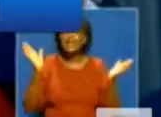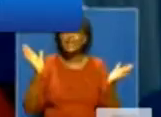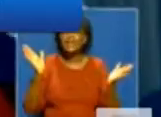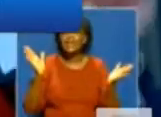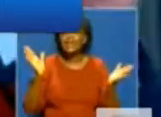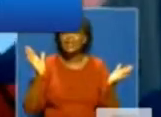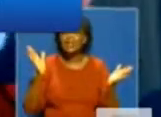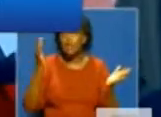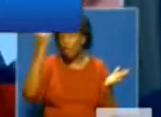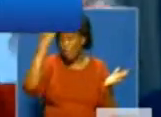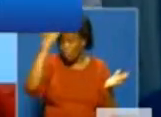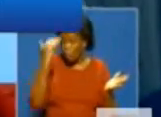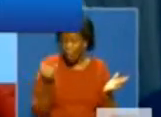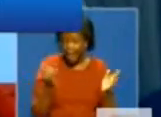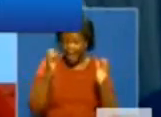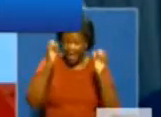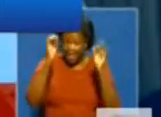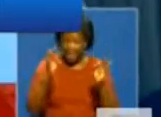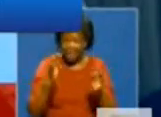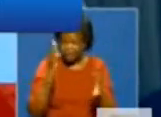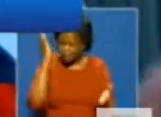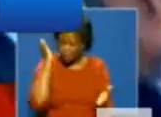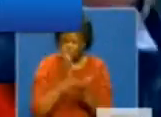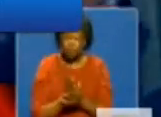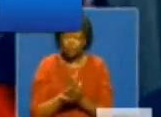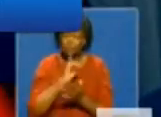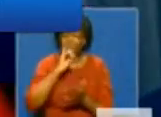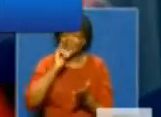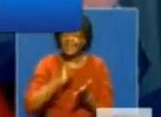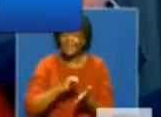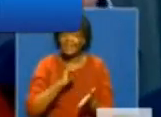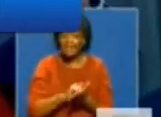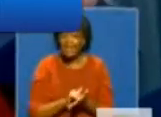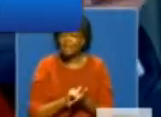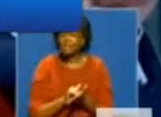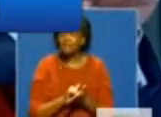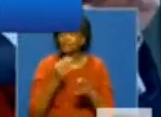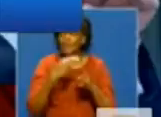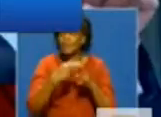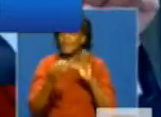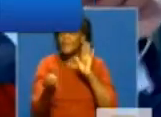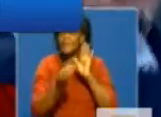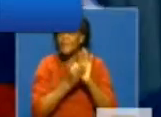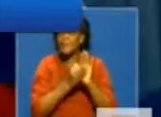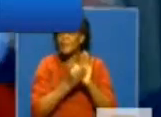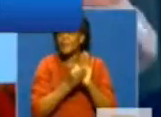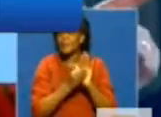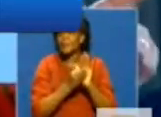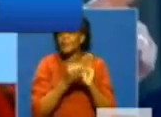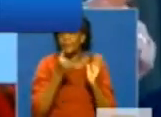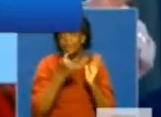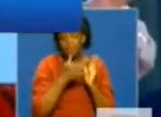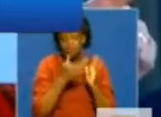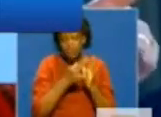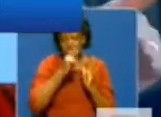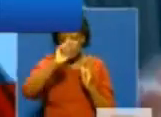so that in case it is alleged that a name was included